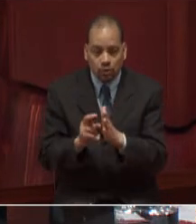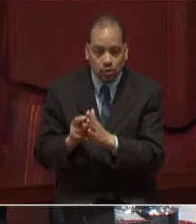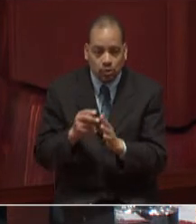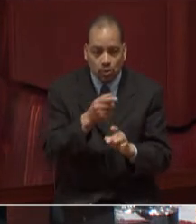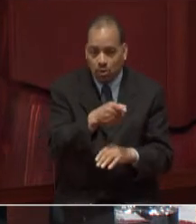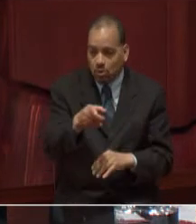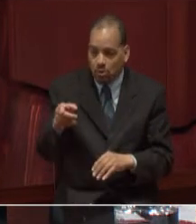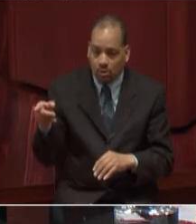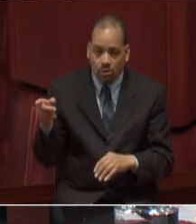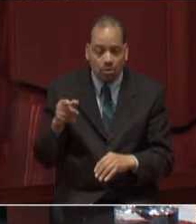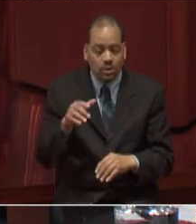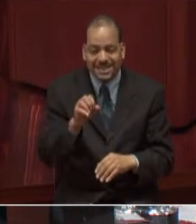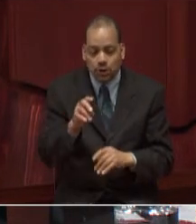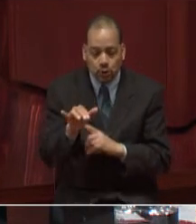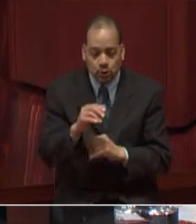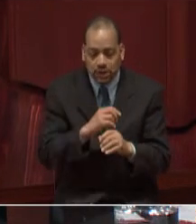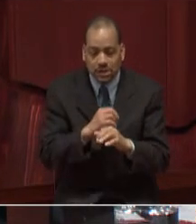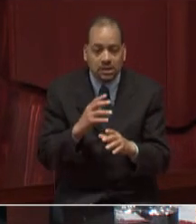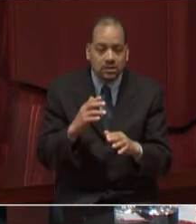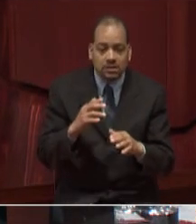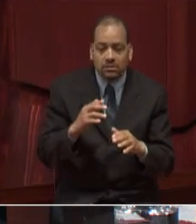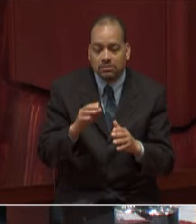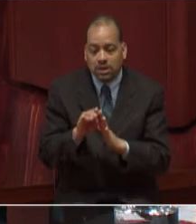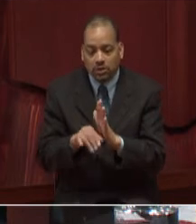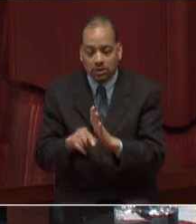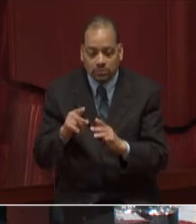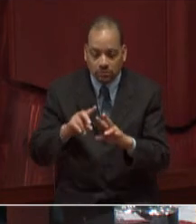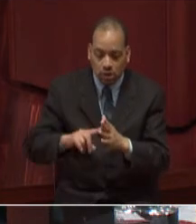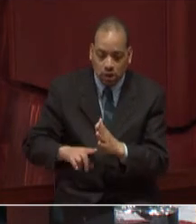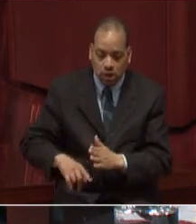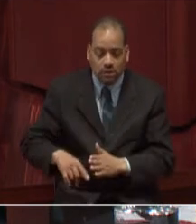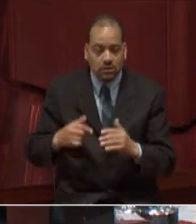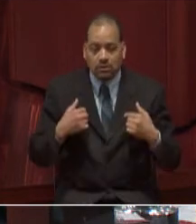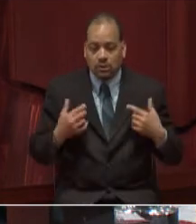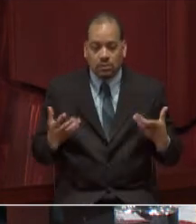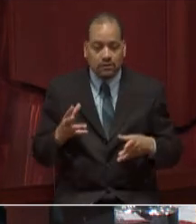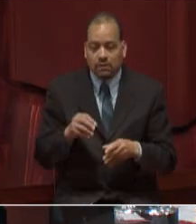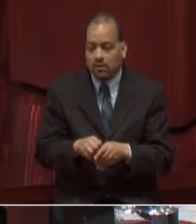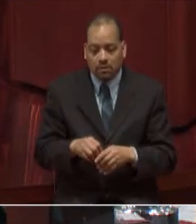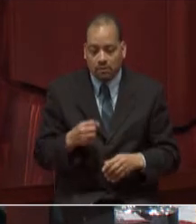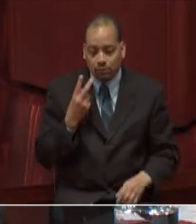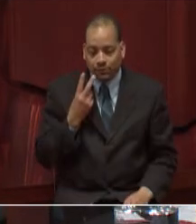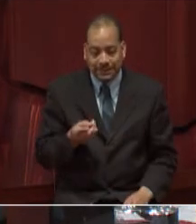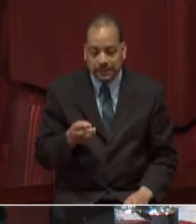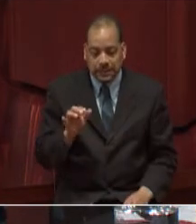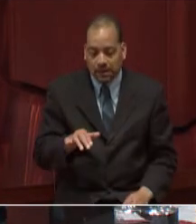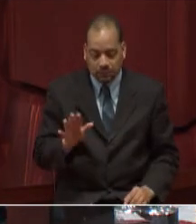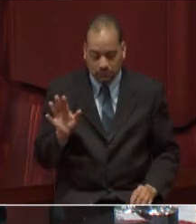no part of reviewing anybody's security clearances. I didn't want to see raw data. But the leakage